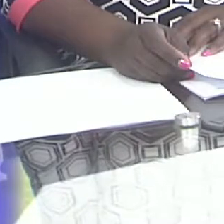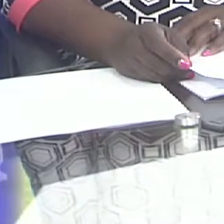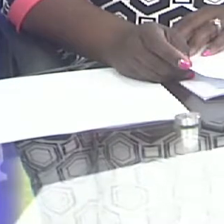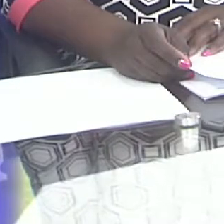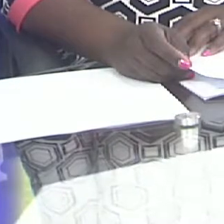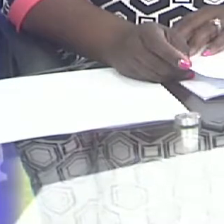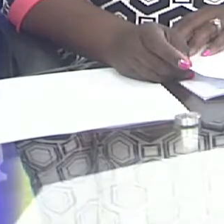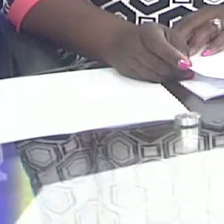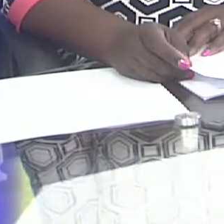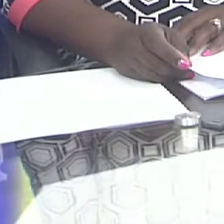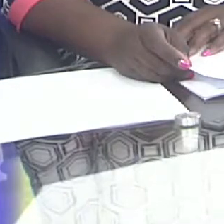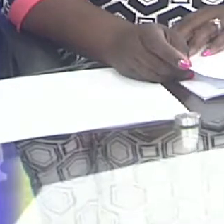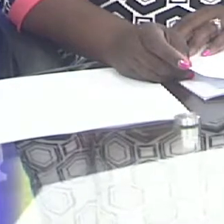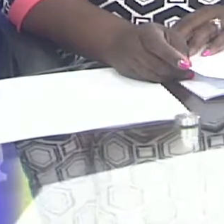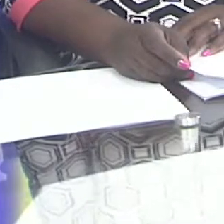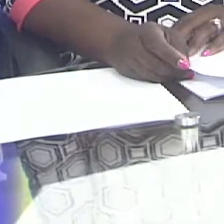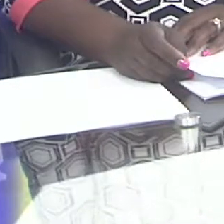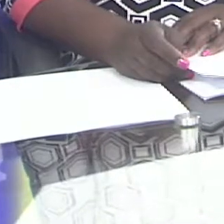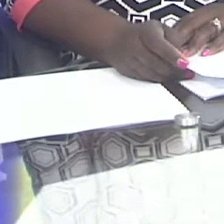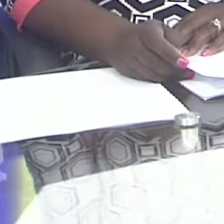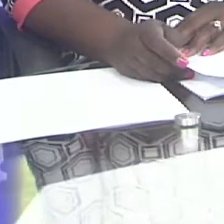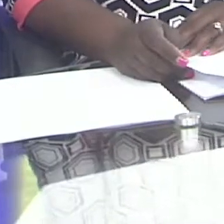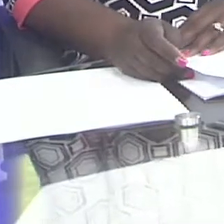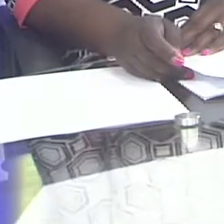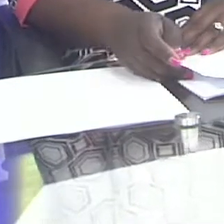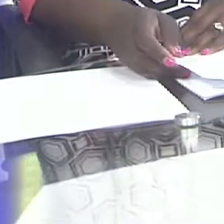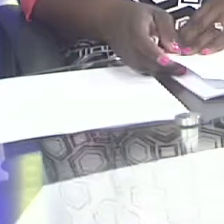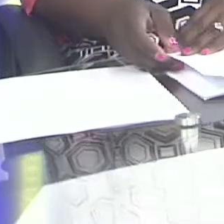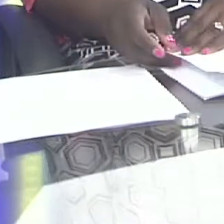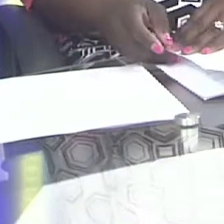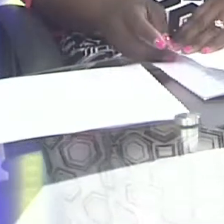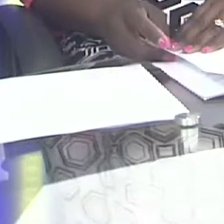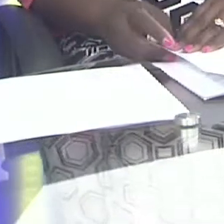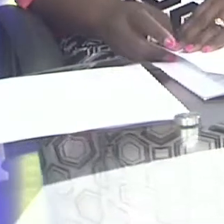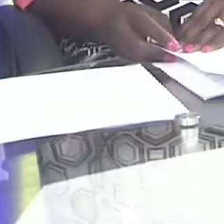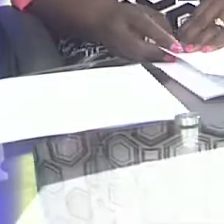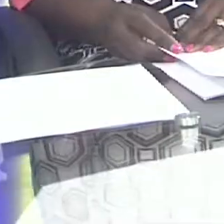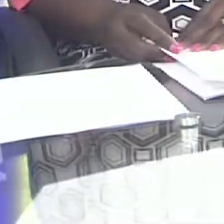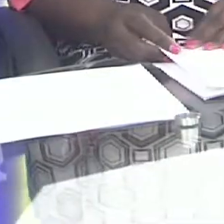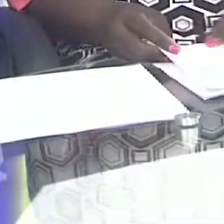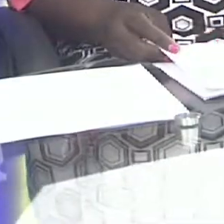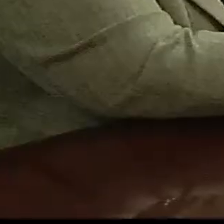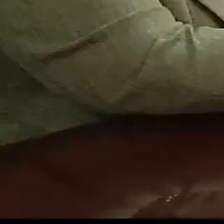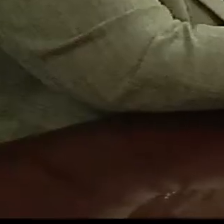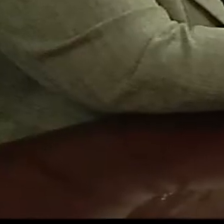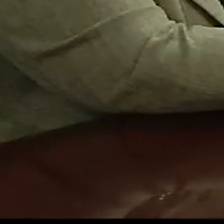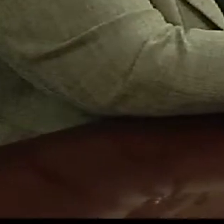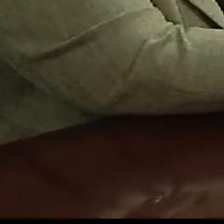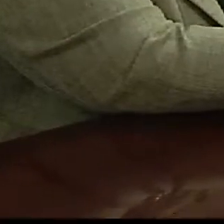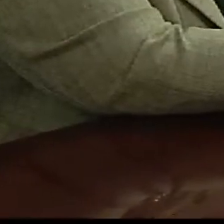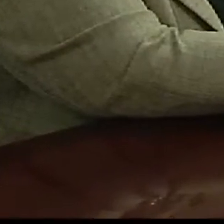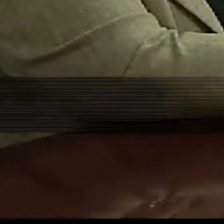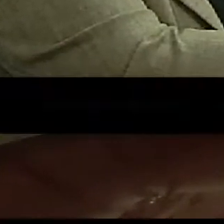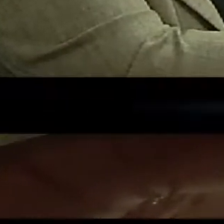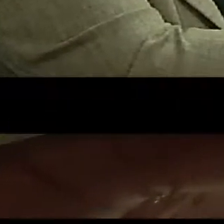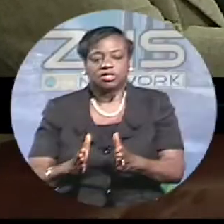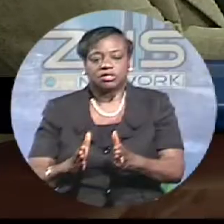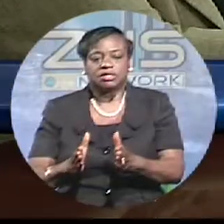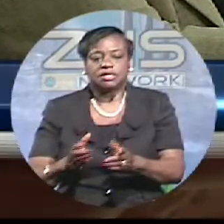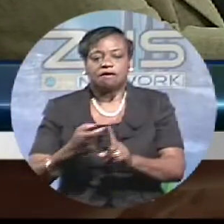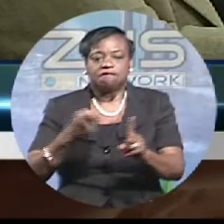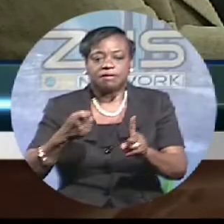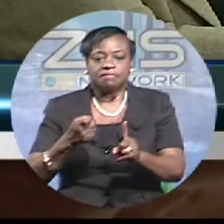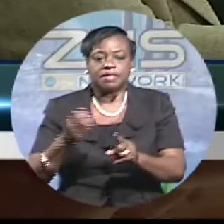consolidate efforts for sustainable development of the so-called blue economy. Officials from the Ministry of Agriculture and